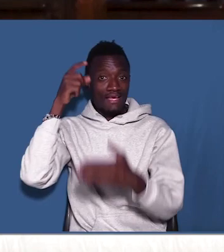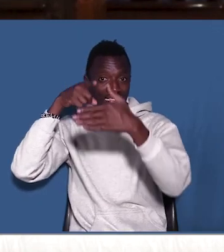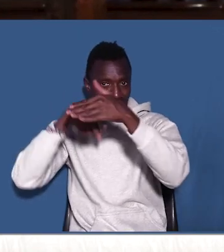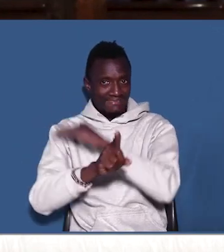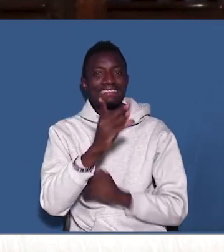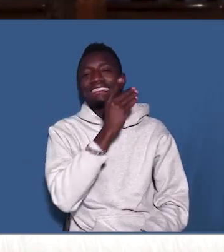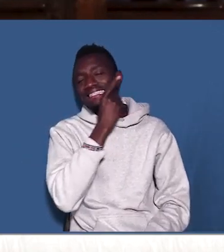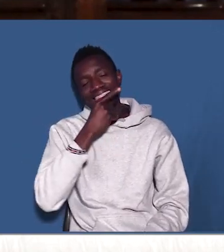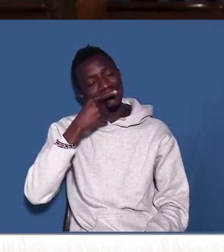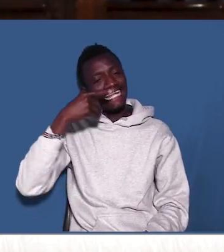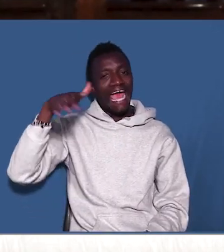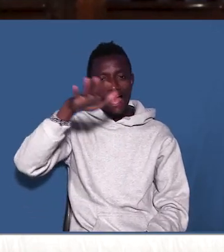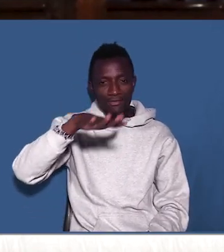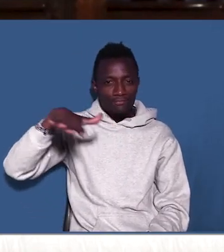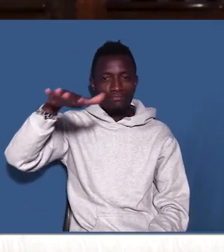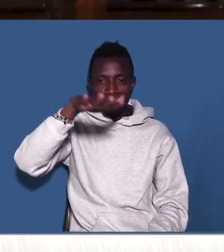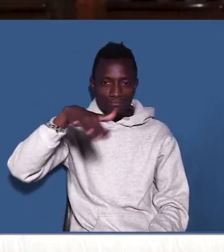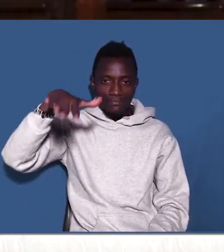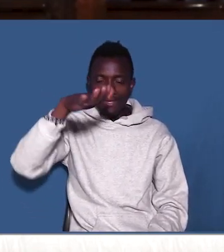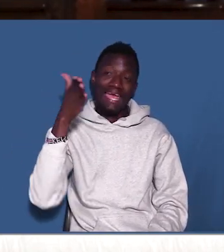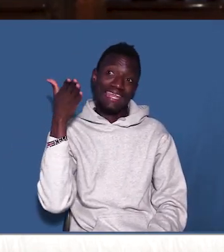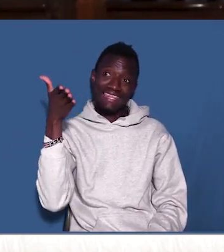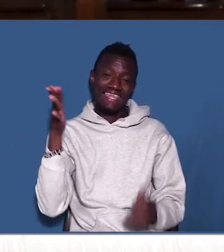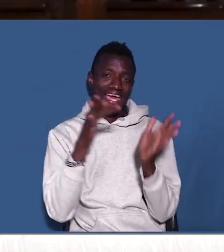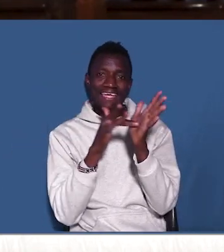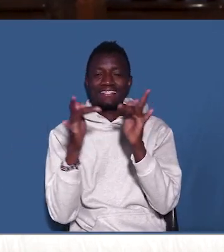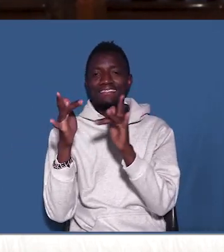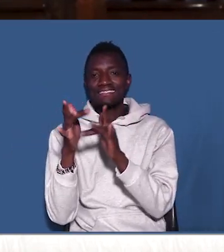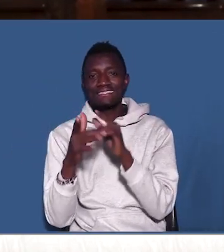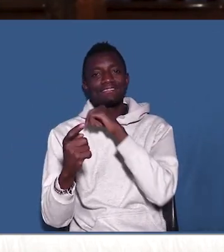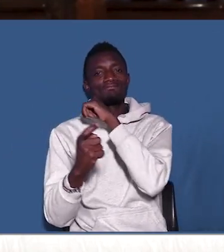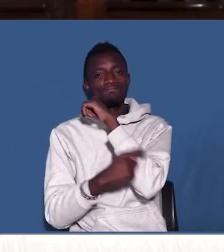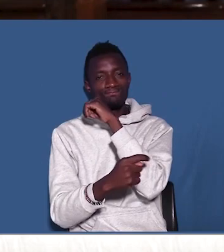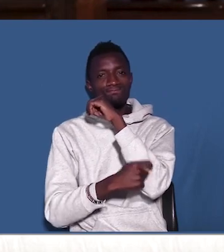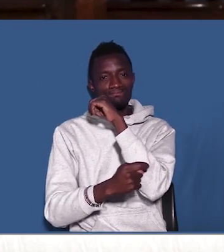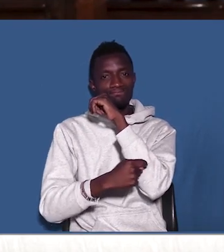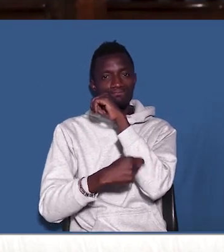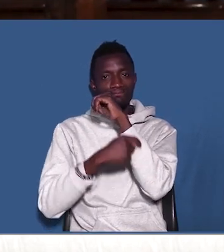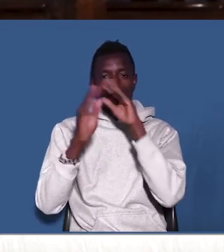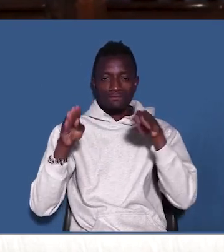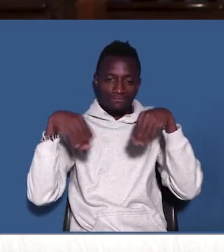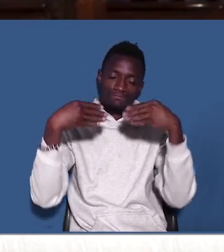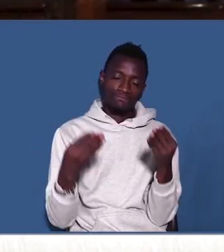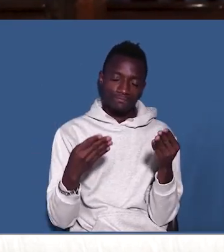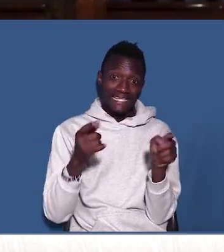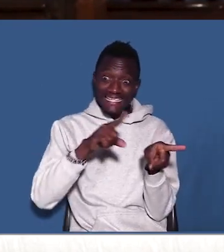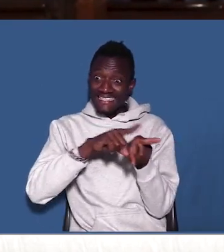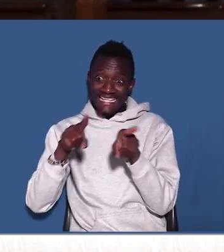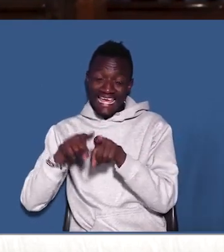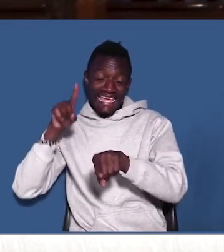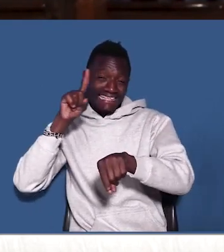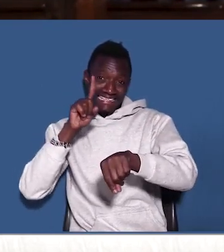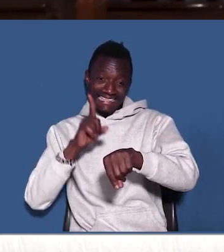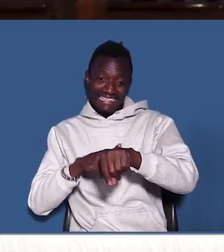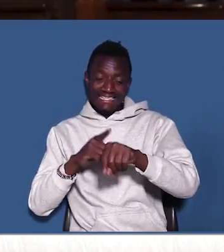devil. And throughout his ministry, we see Jesus casting out evil spirits,